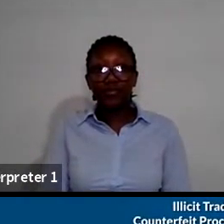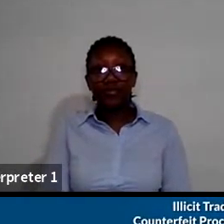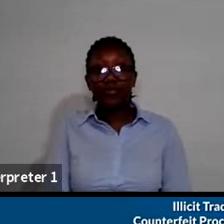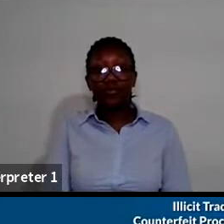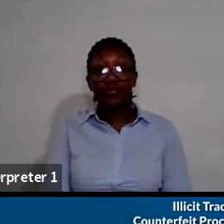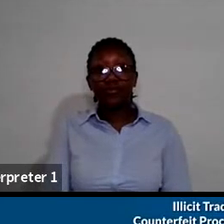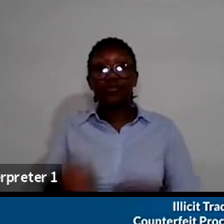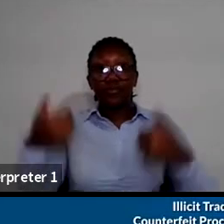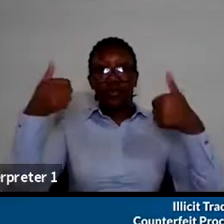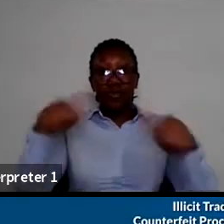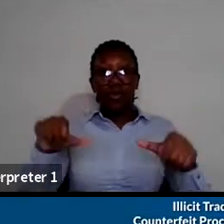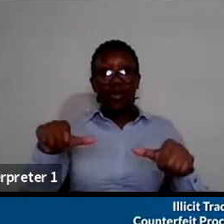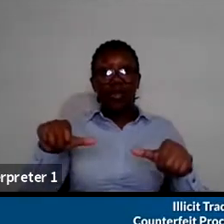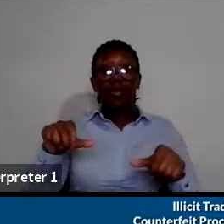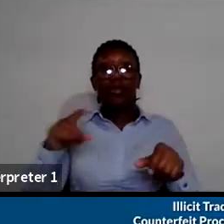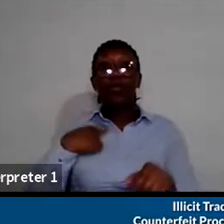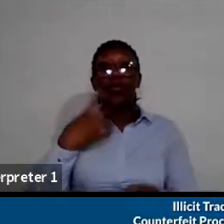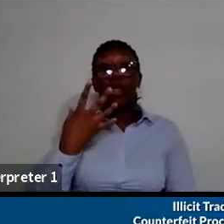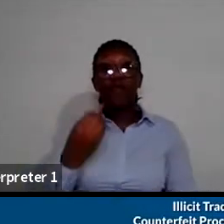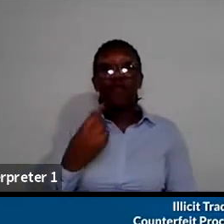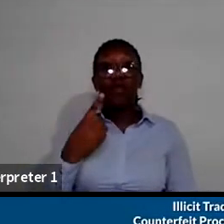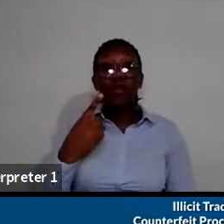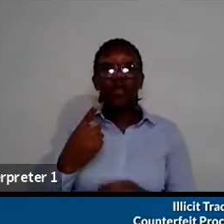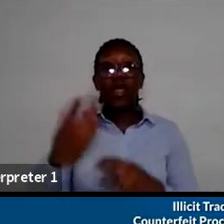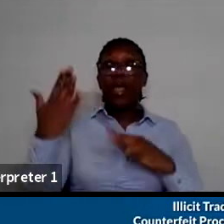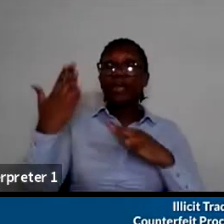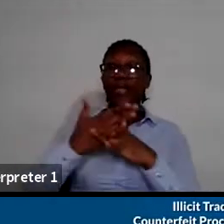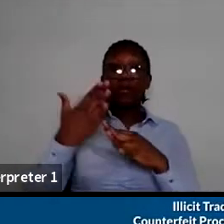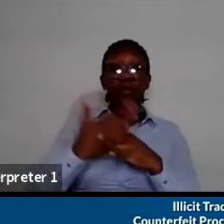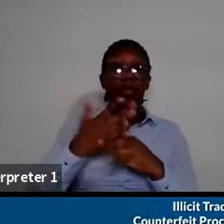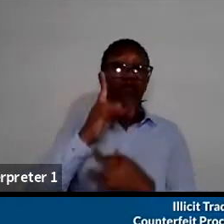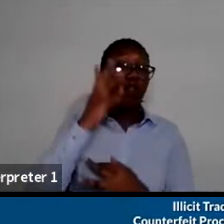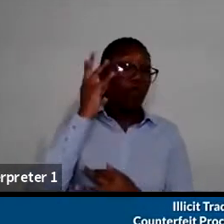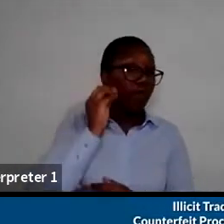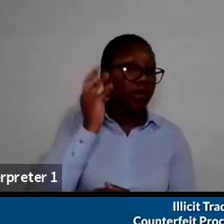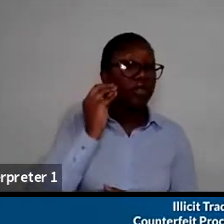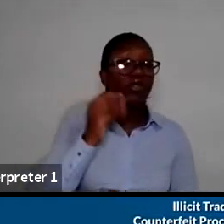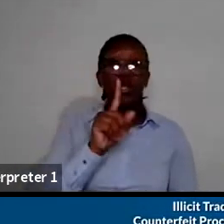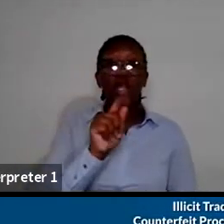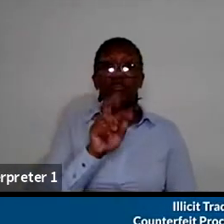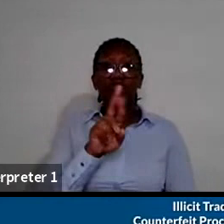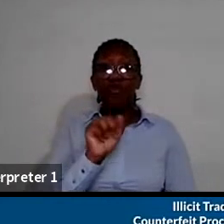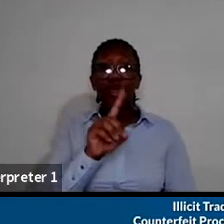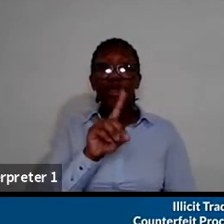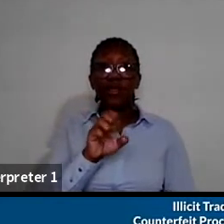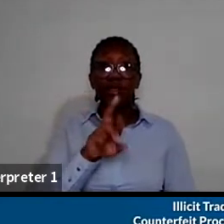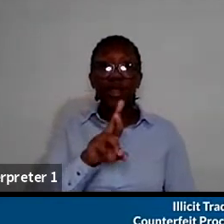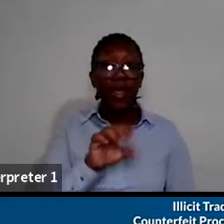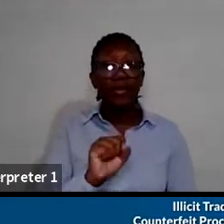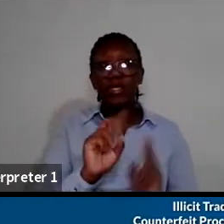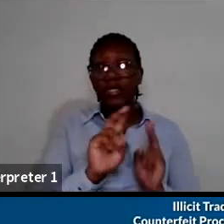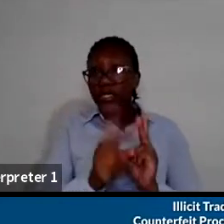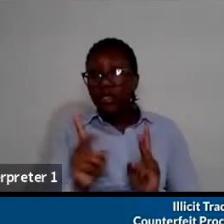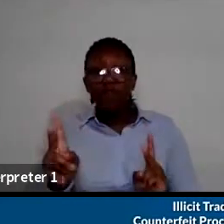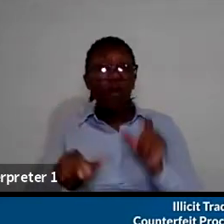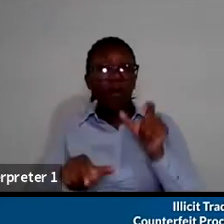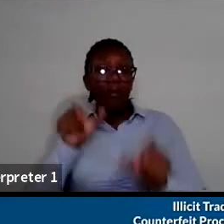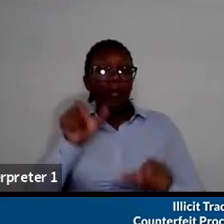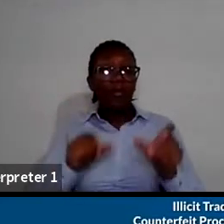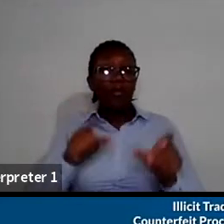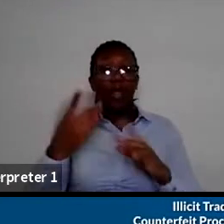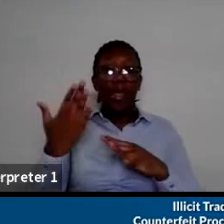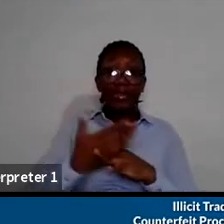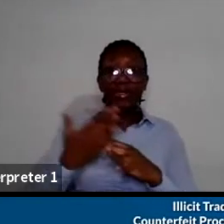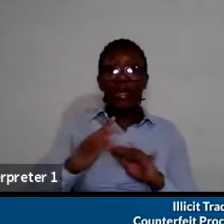statistical reporting and accessibility of such information by traders and various individuals with